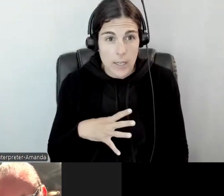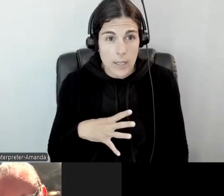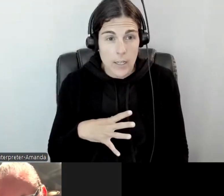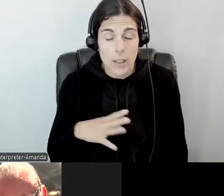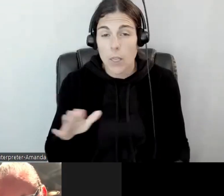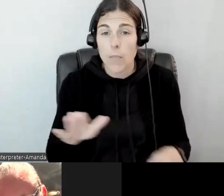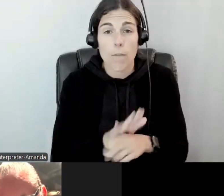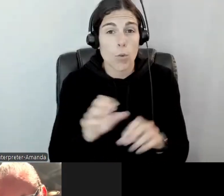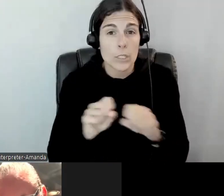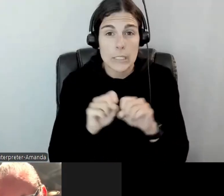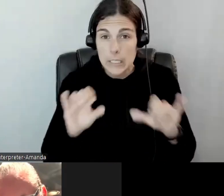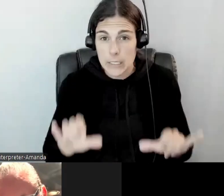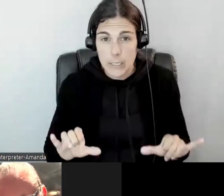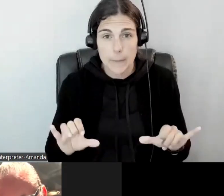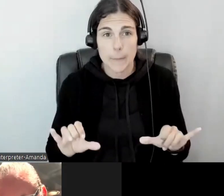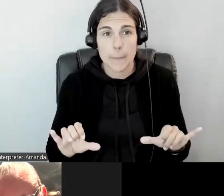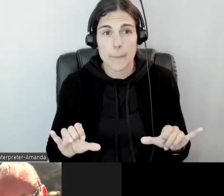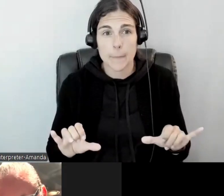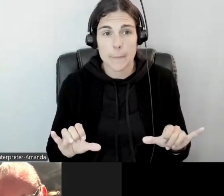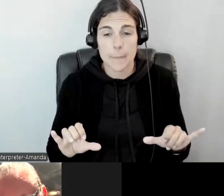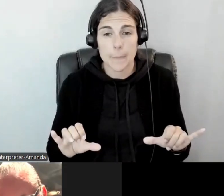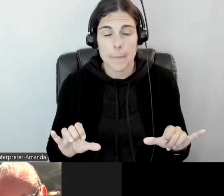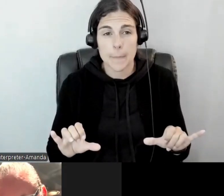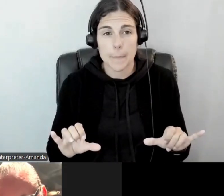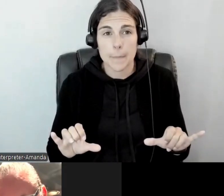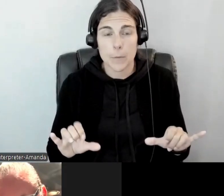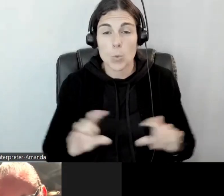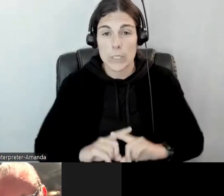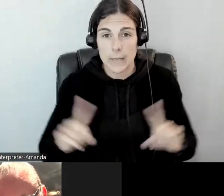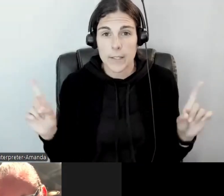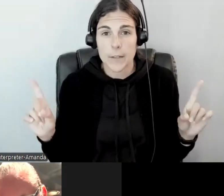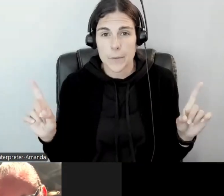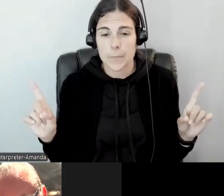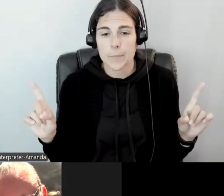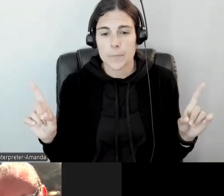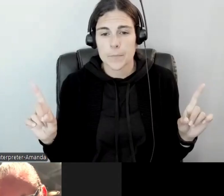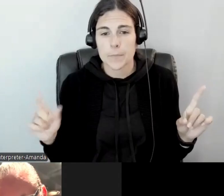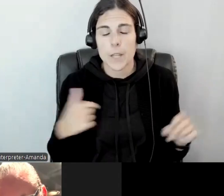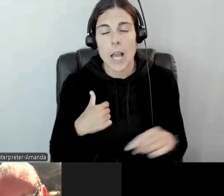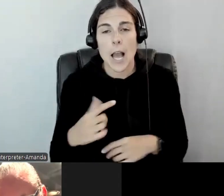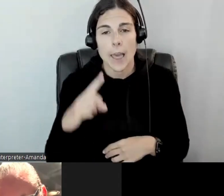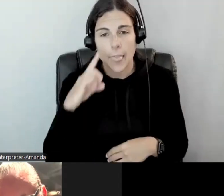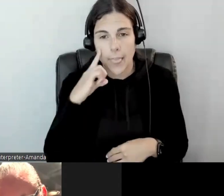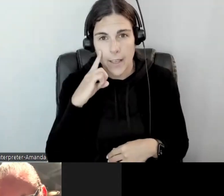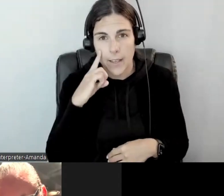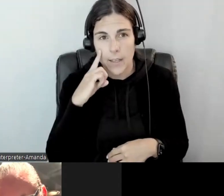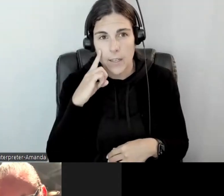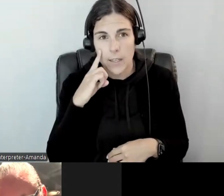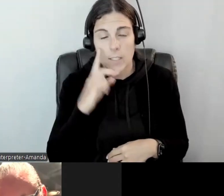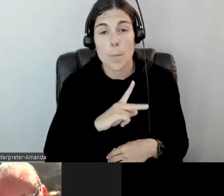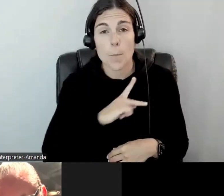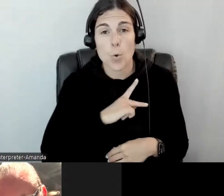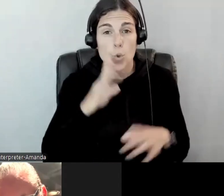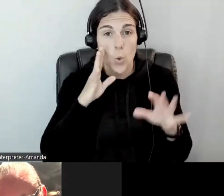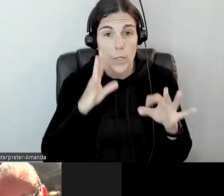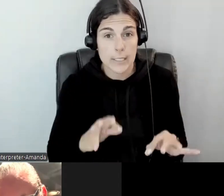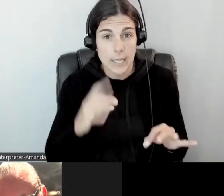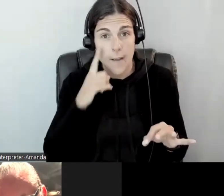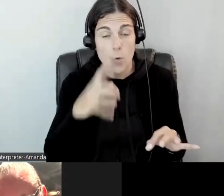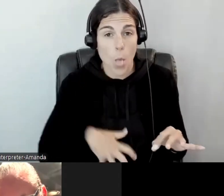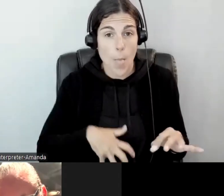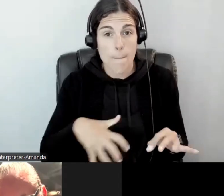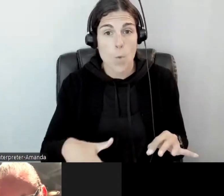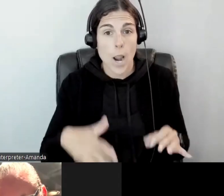system was, the society was dramatically different. I think it is a personal decision for the pregnant